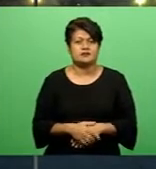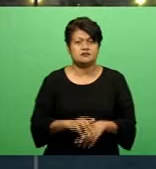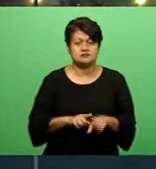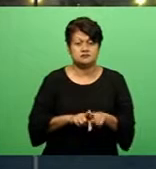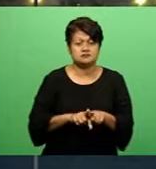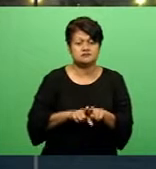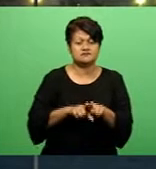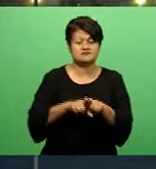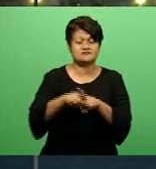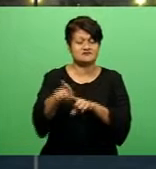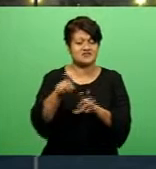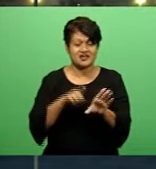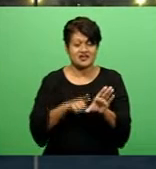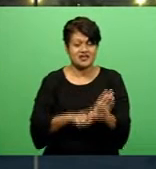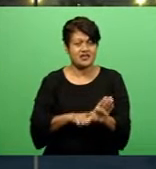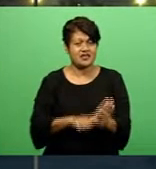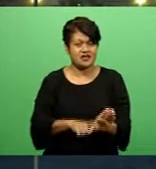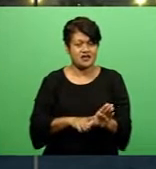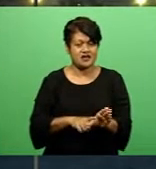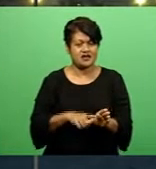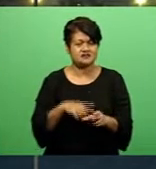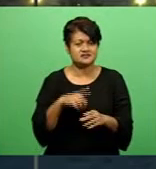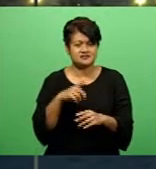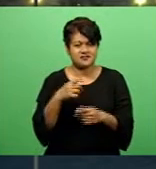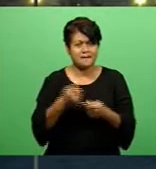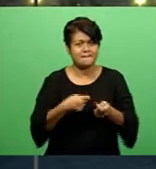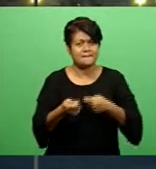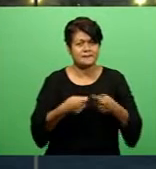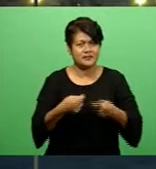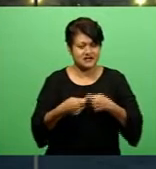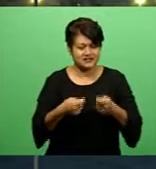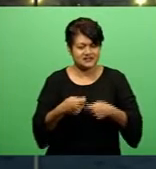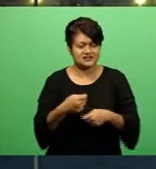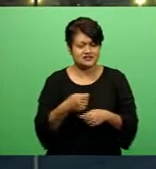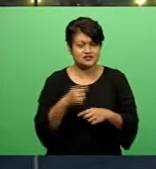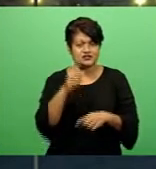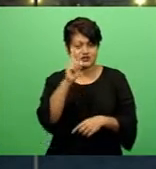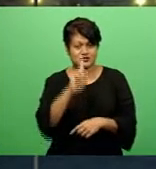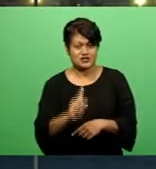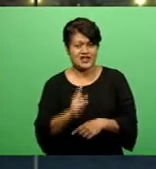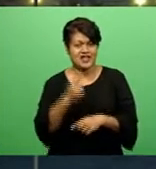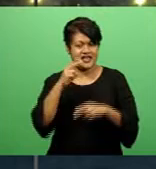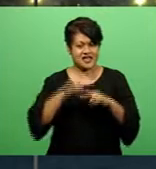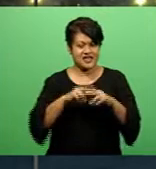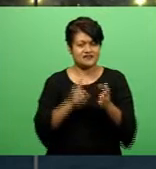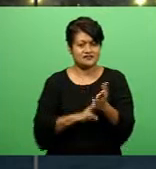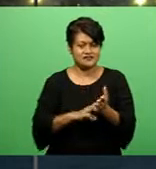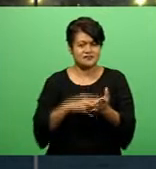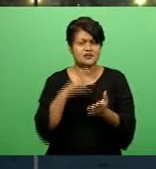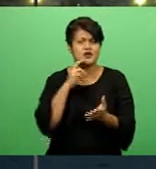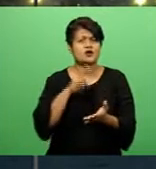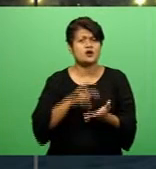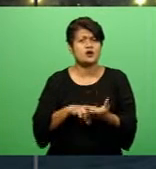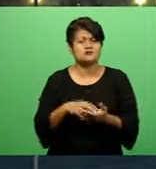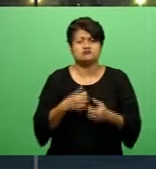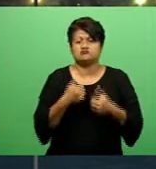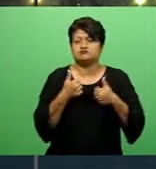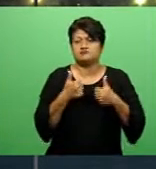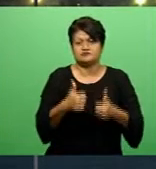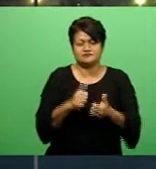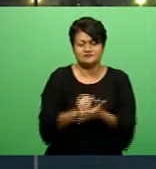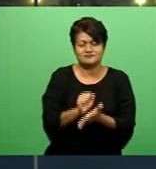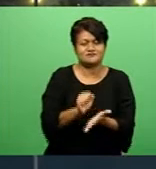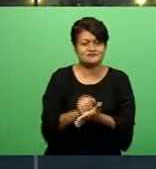Majority of the young vendors at the Today FM Thurston Family Market Day recorded good sales and even shared their skills with the